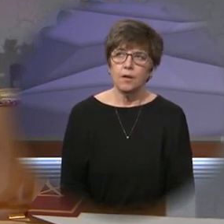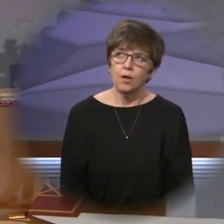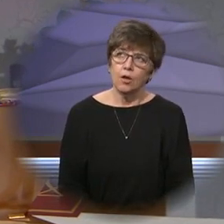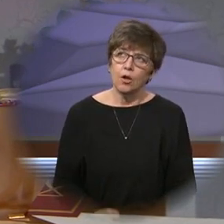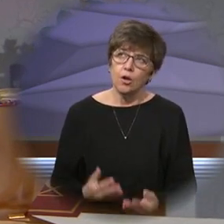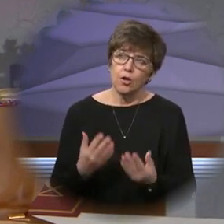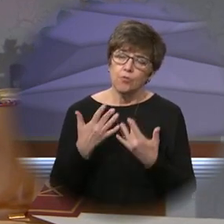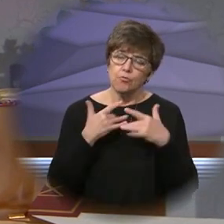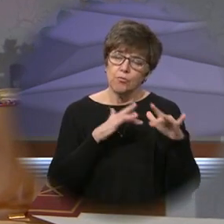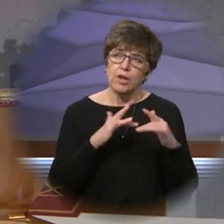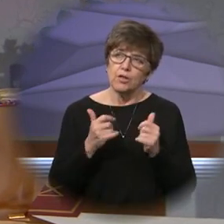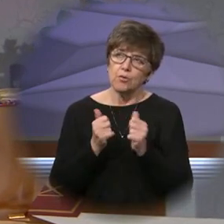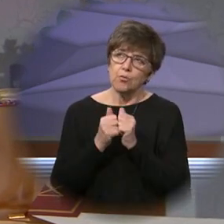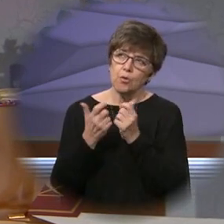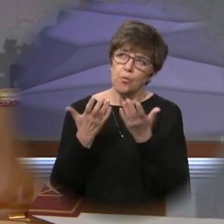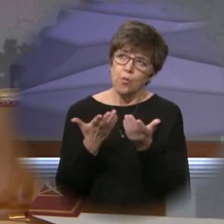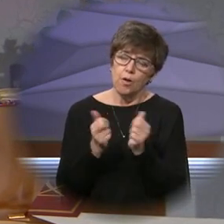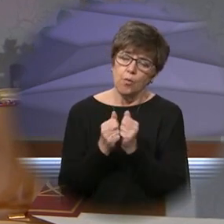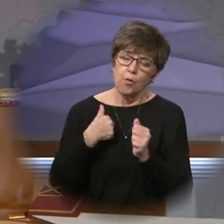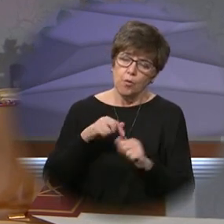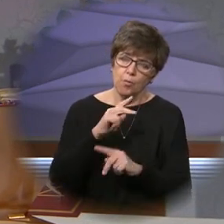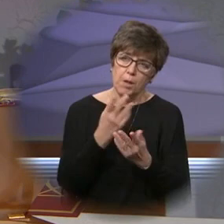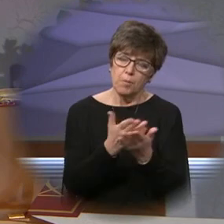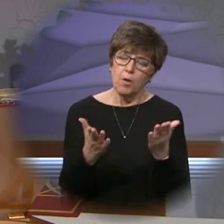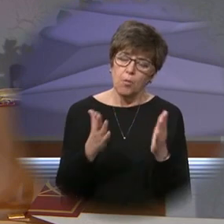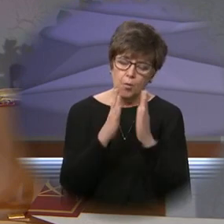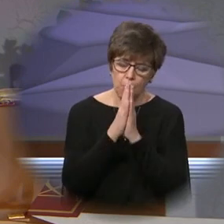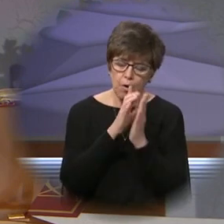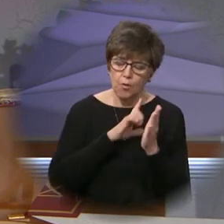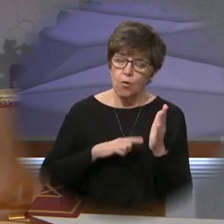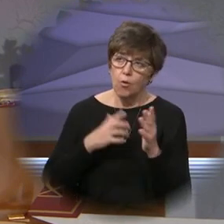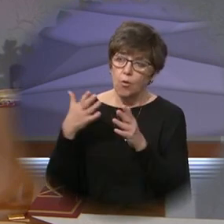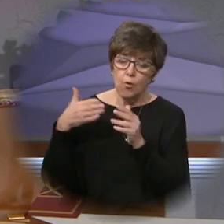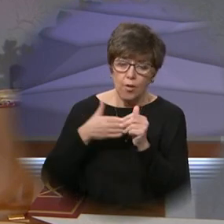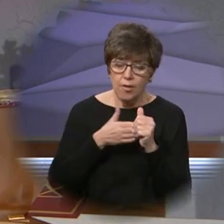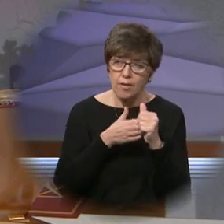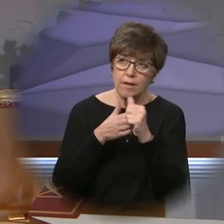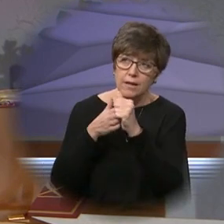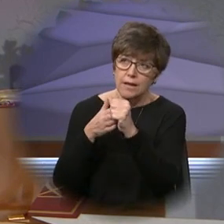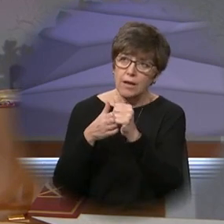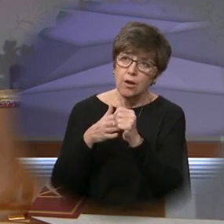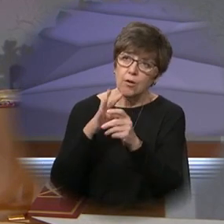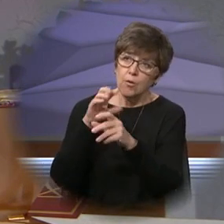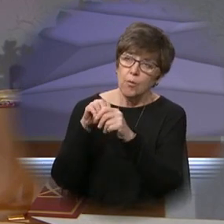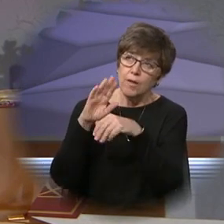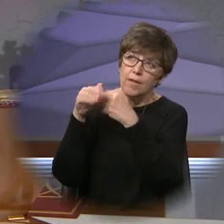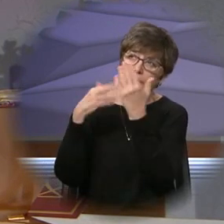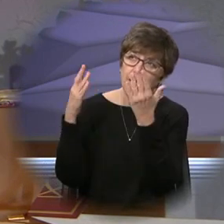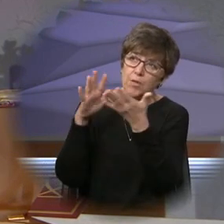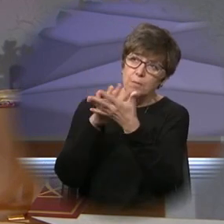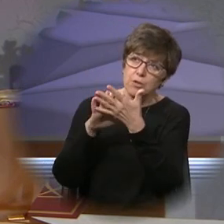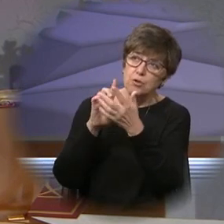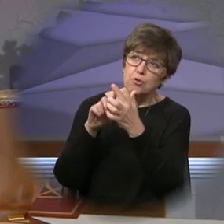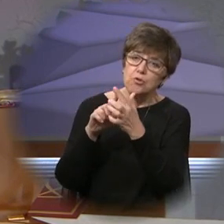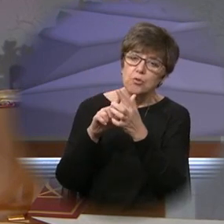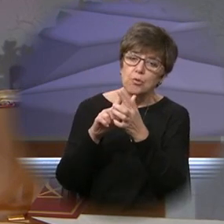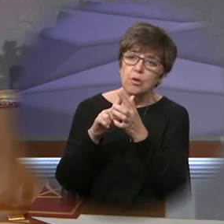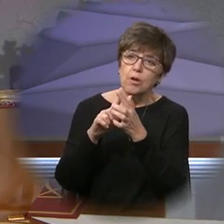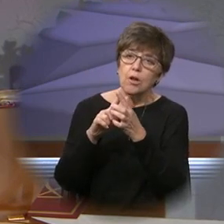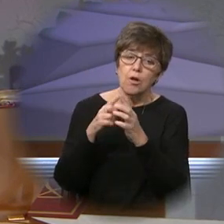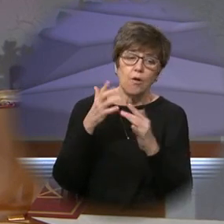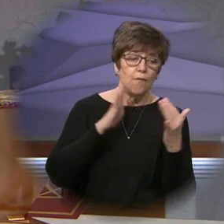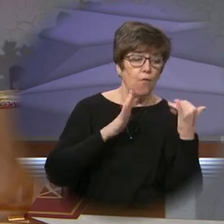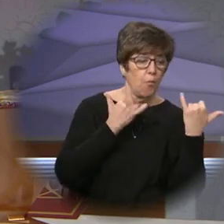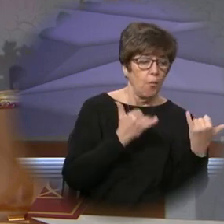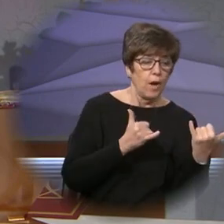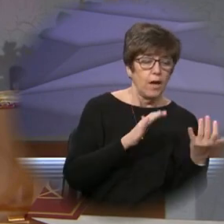Graciously be present to your people, we pray, O Lord, and lead those you have imbued with heavenly mysteries to pass from former ways